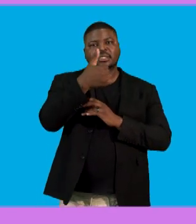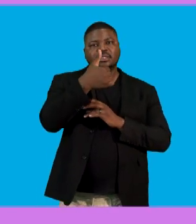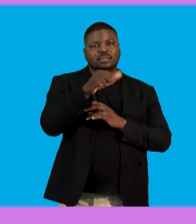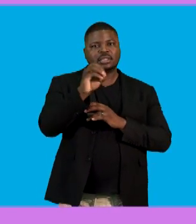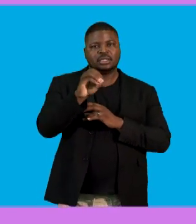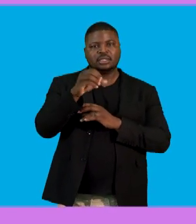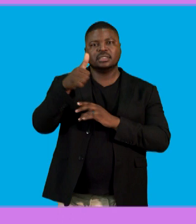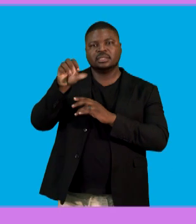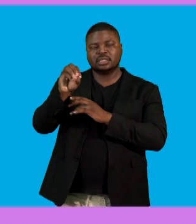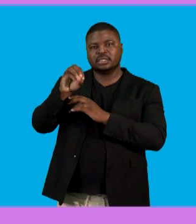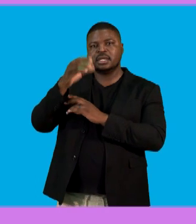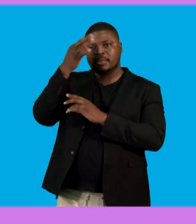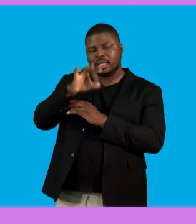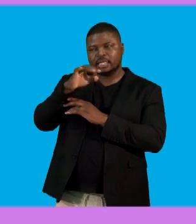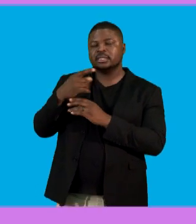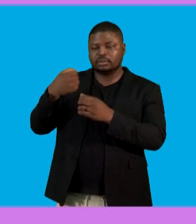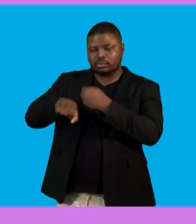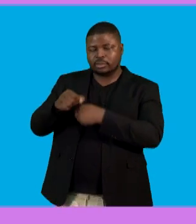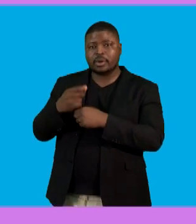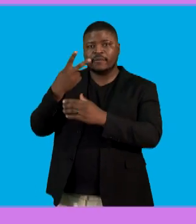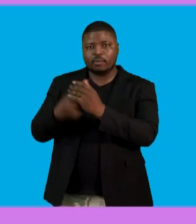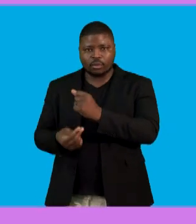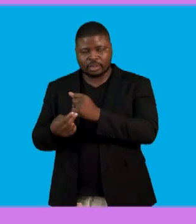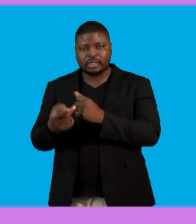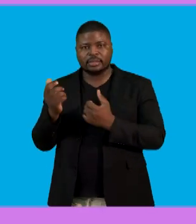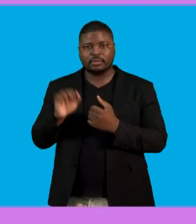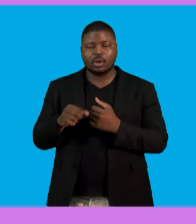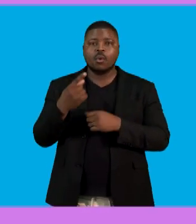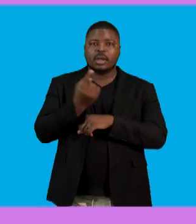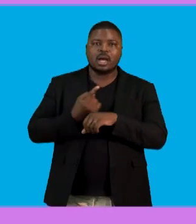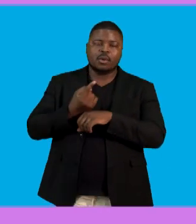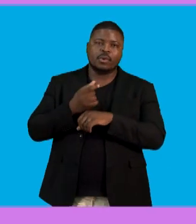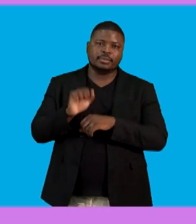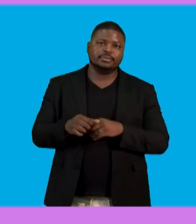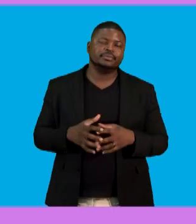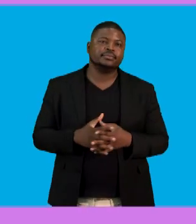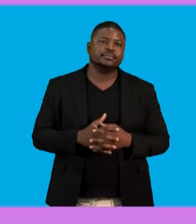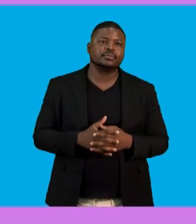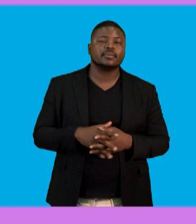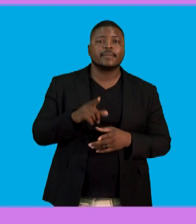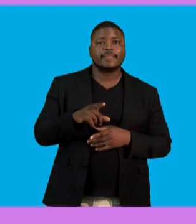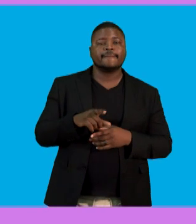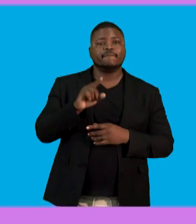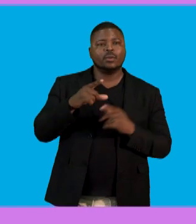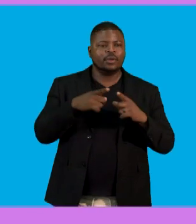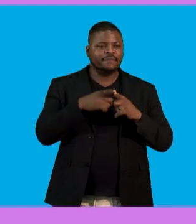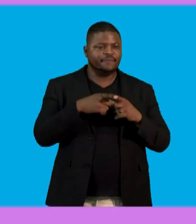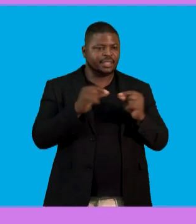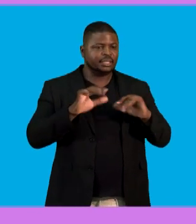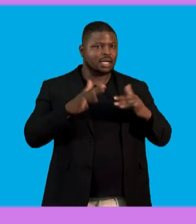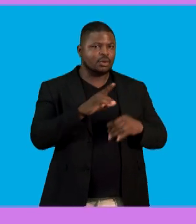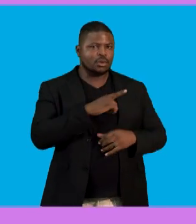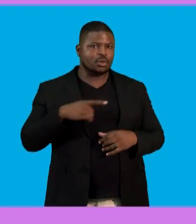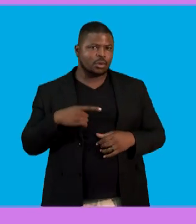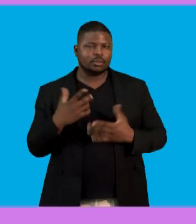2 cakes, which means it's also an hour. How long will it take Siphiwe to finish? Siphiwe will take